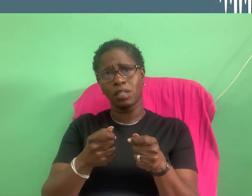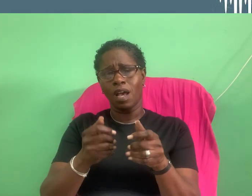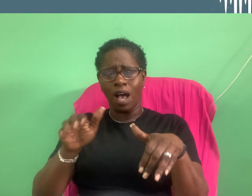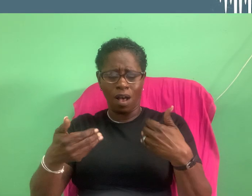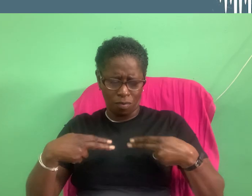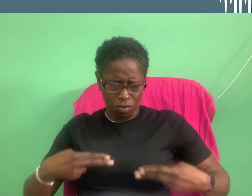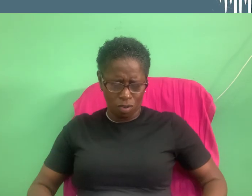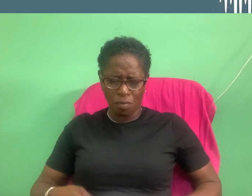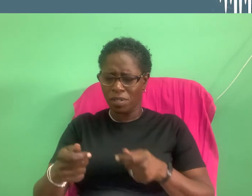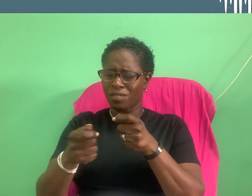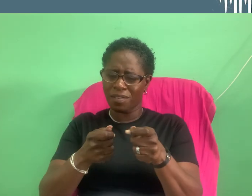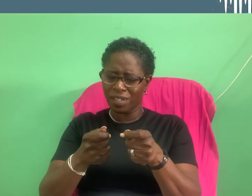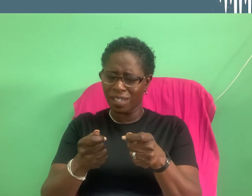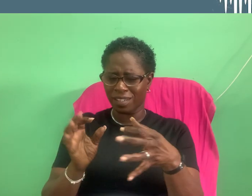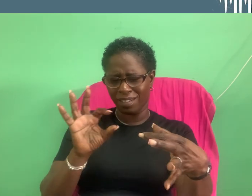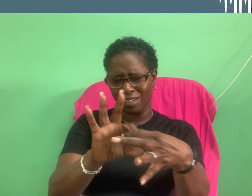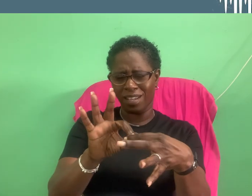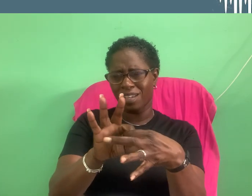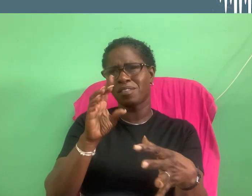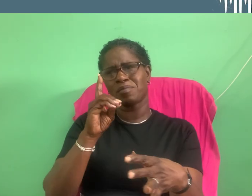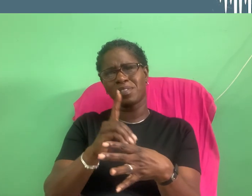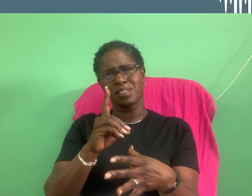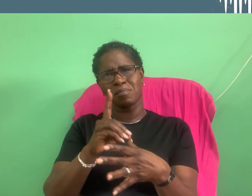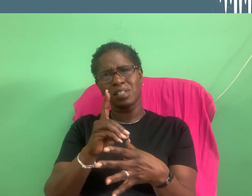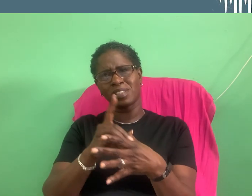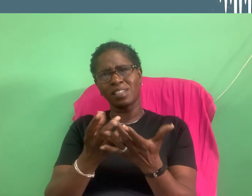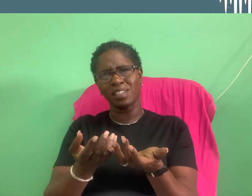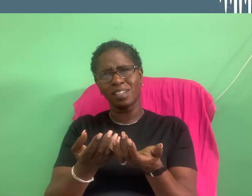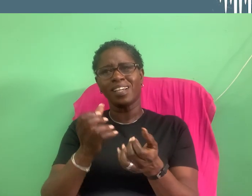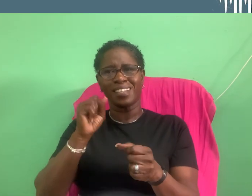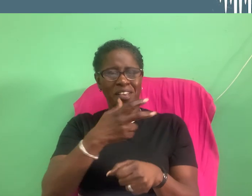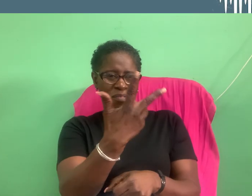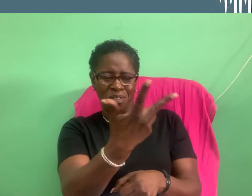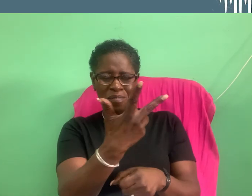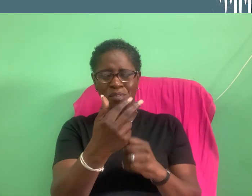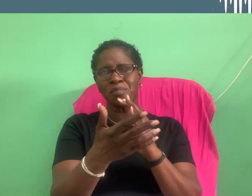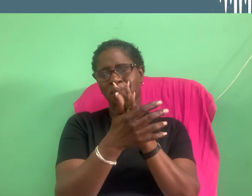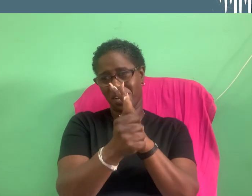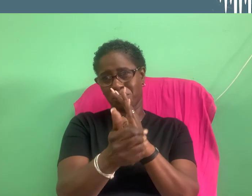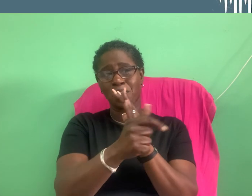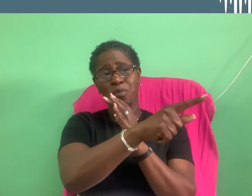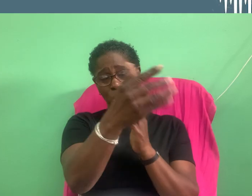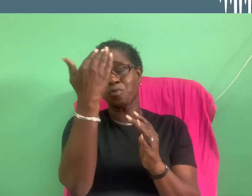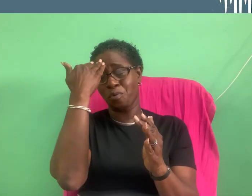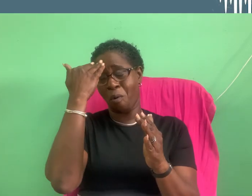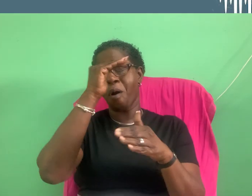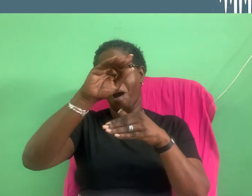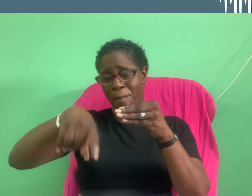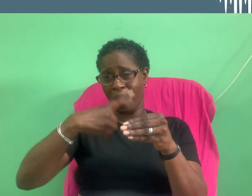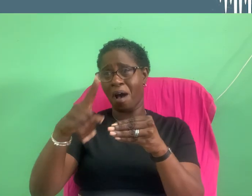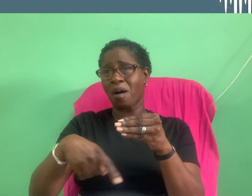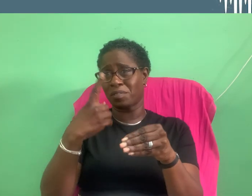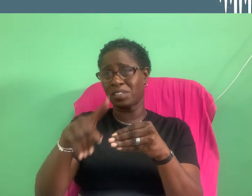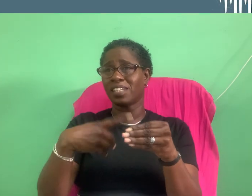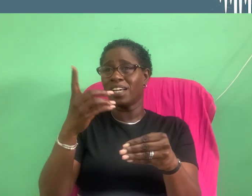human trafficking and disability. However, I know that the three of you are experts on this. I think that it would be very great and very helpful if you